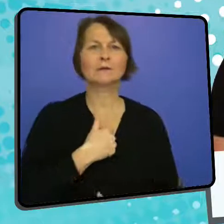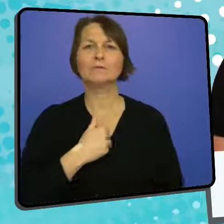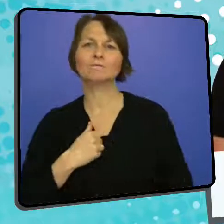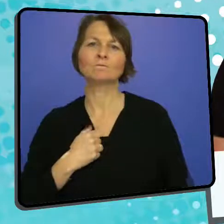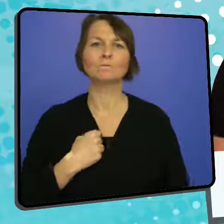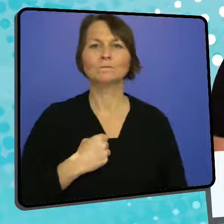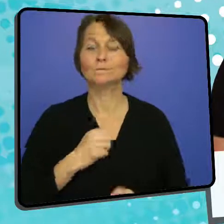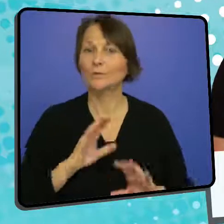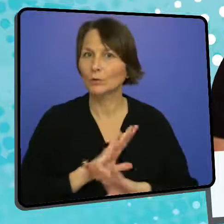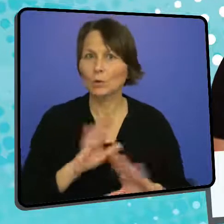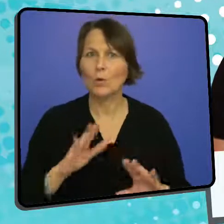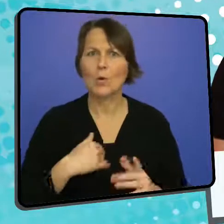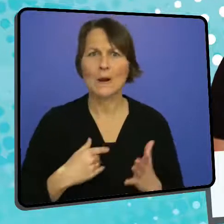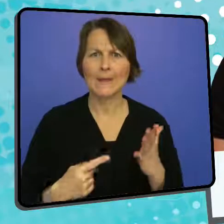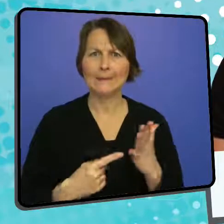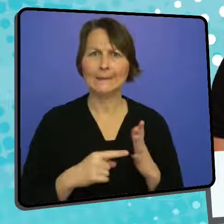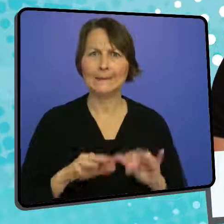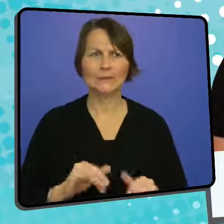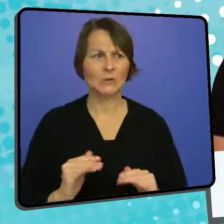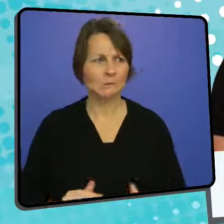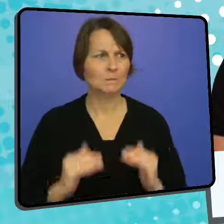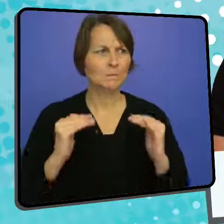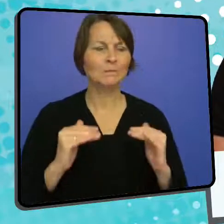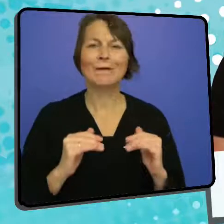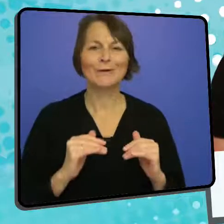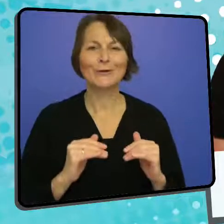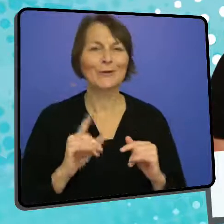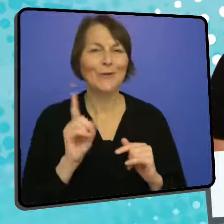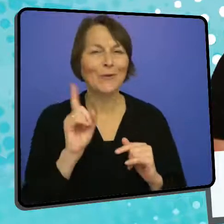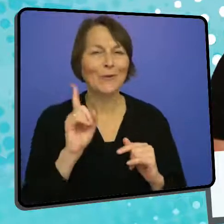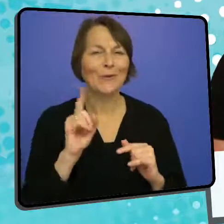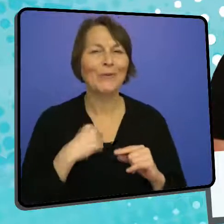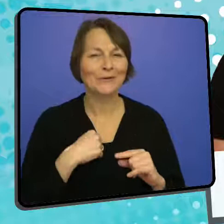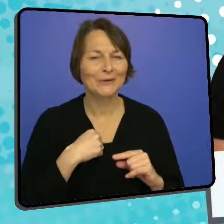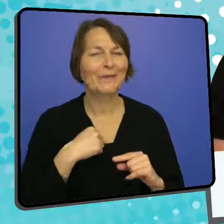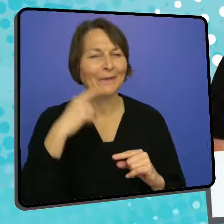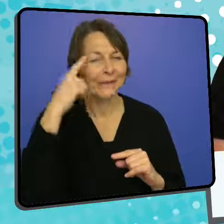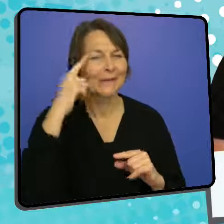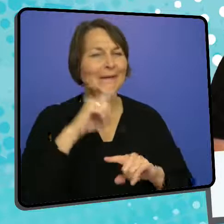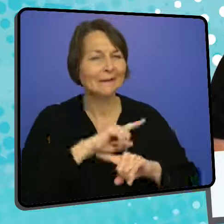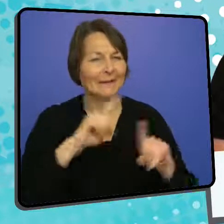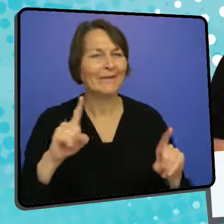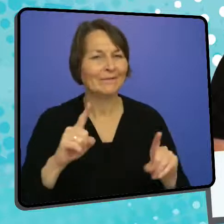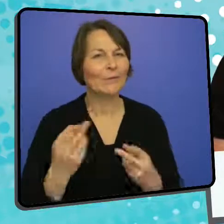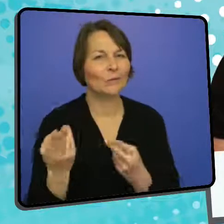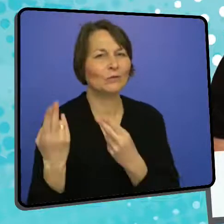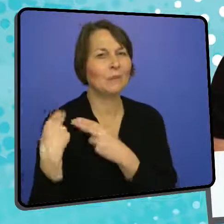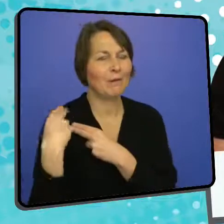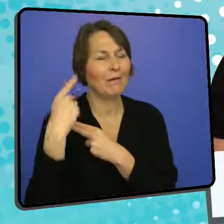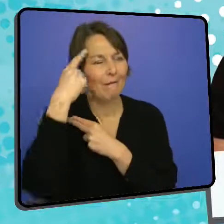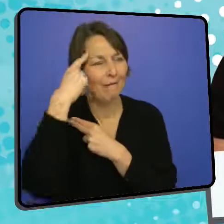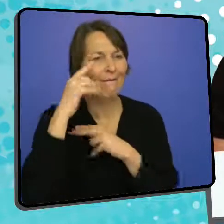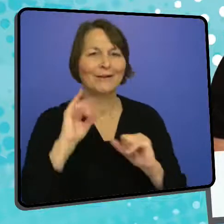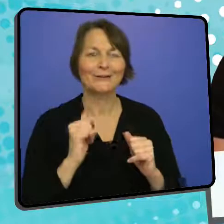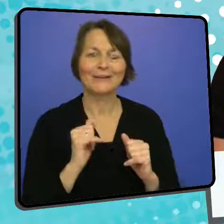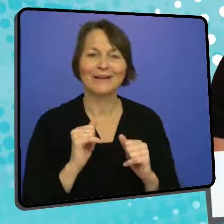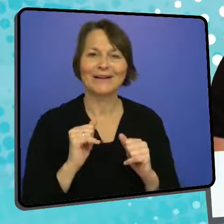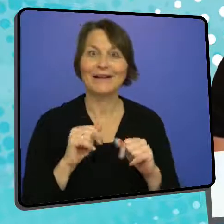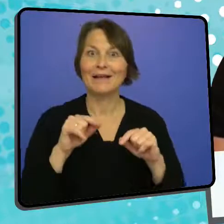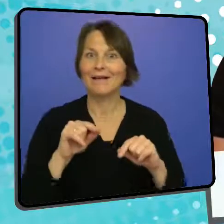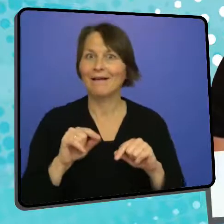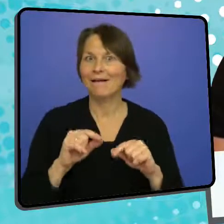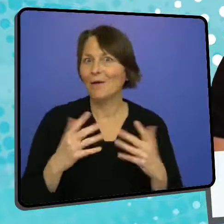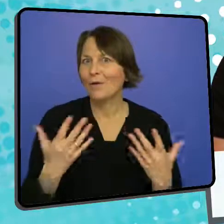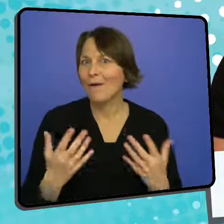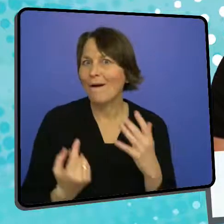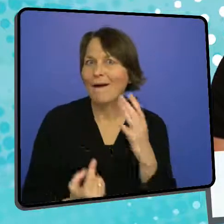technical skills to a different level. It's like, it's kind of like that role, the real kind of magic happens when you're able to